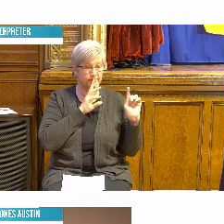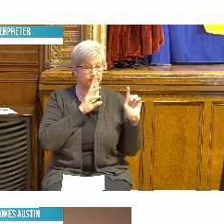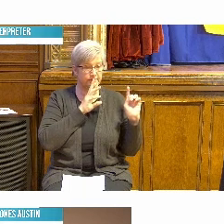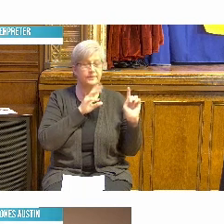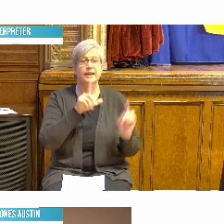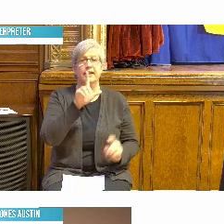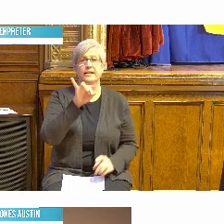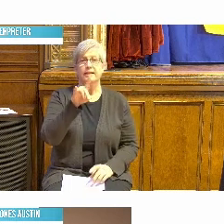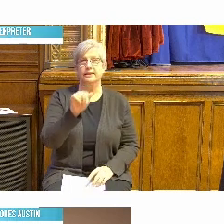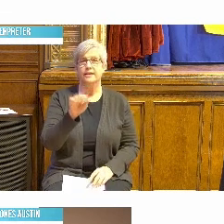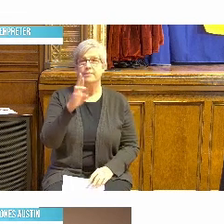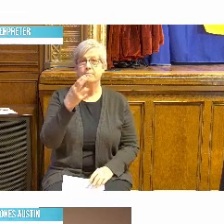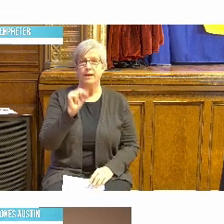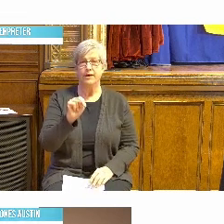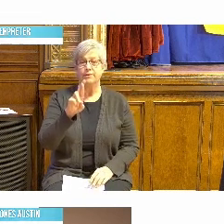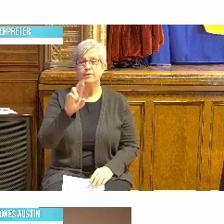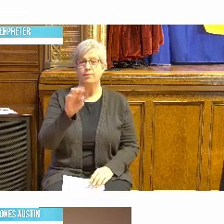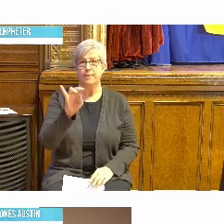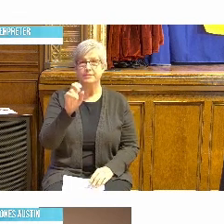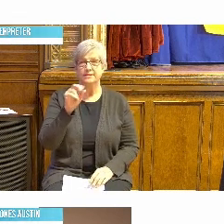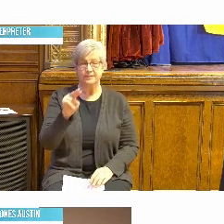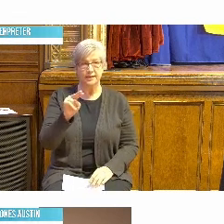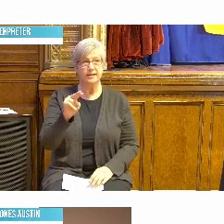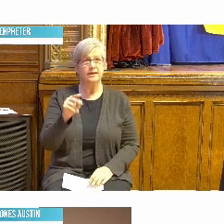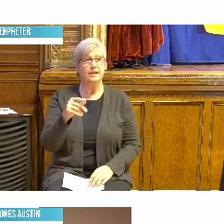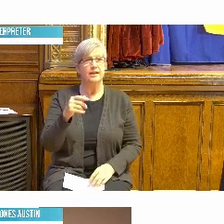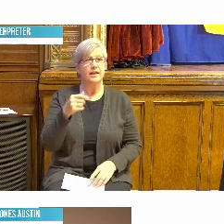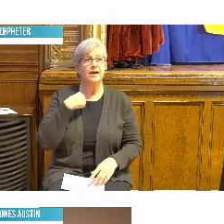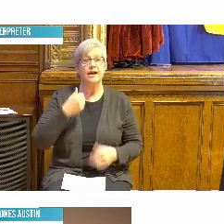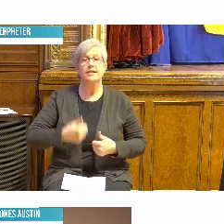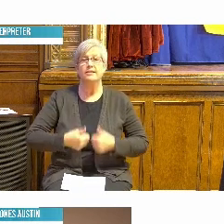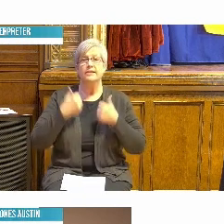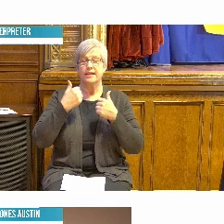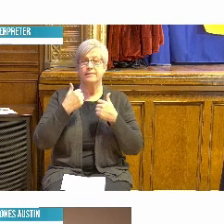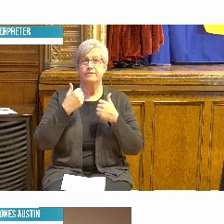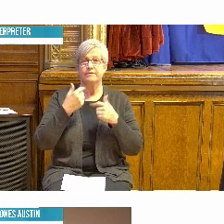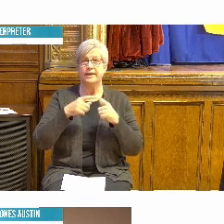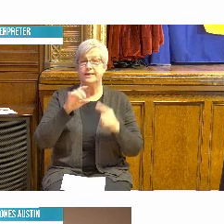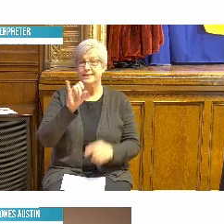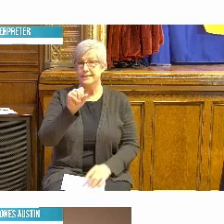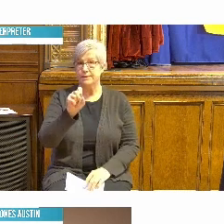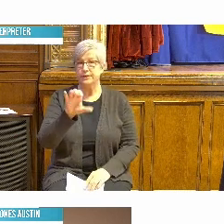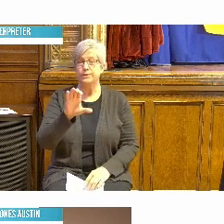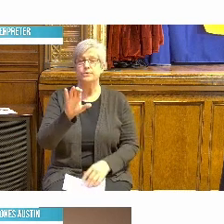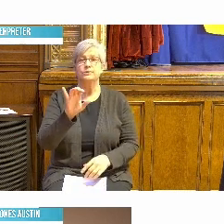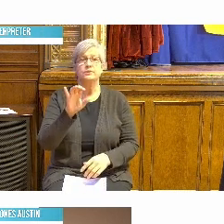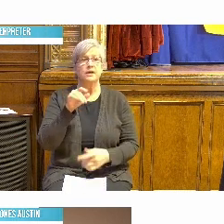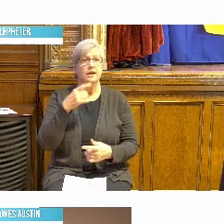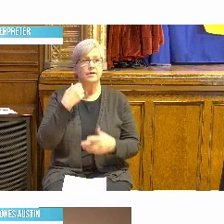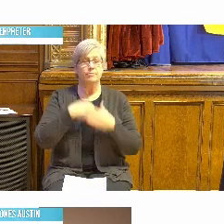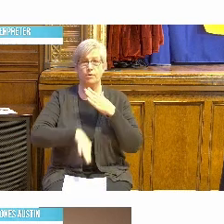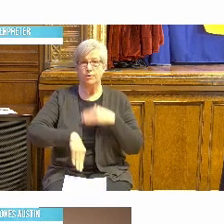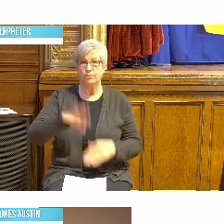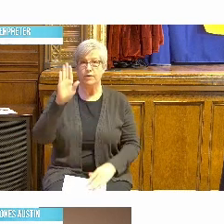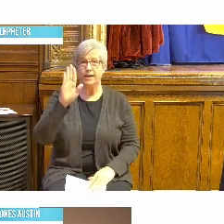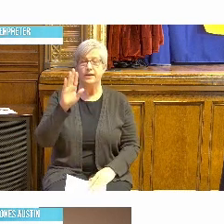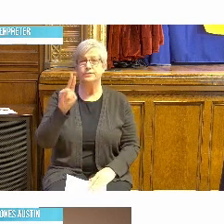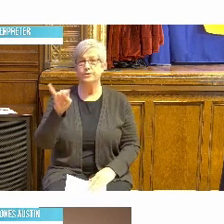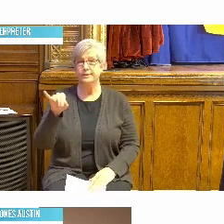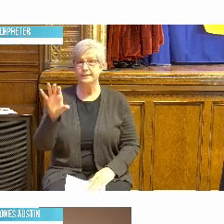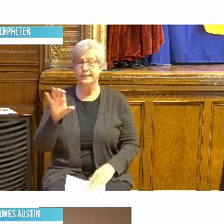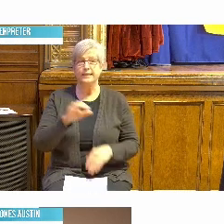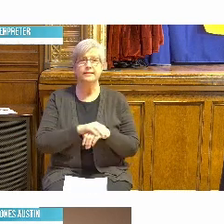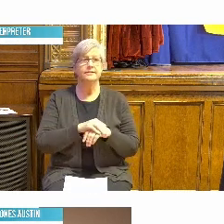Linda Brown Robinson. I reside currently in Syracuse, New York. I was born and raised in New York